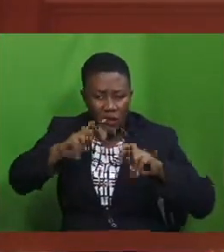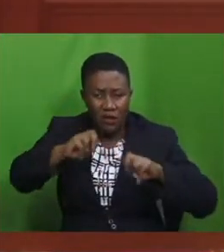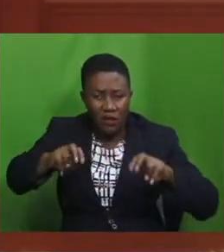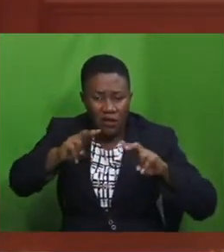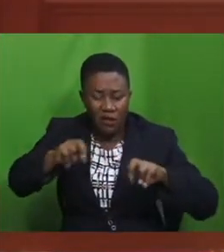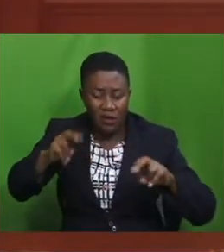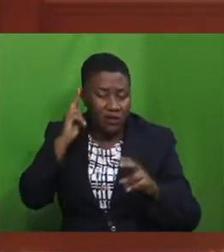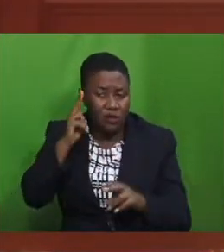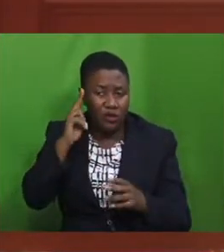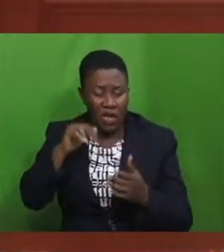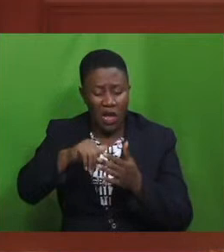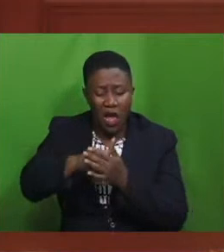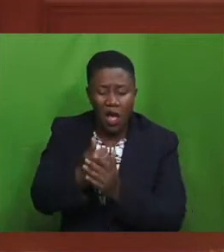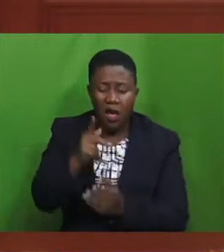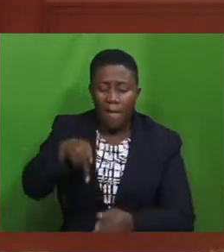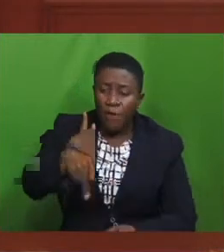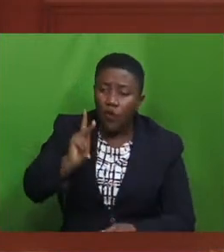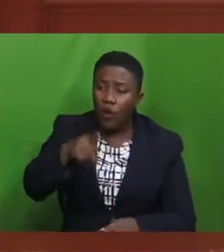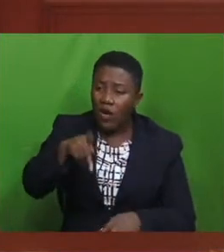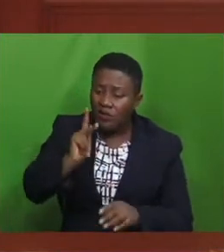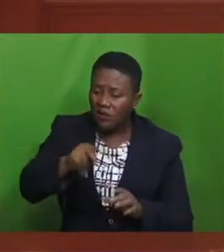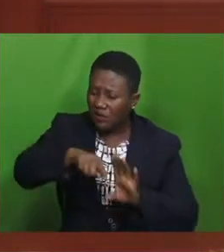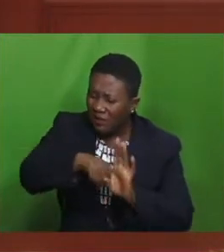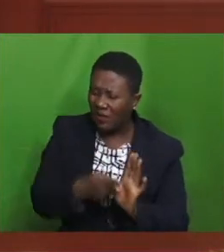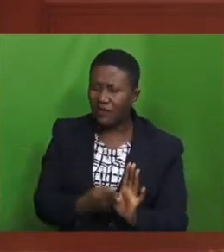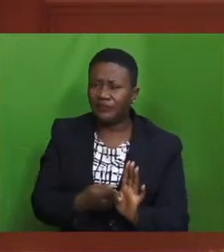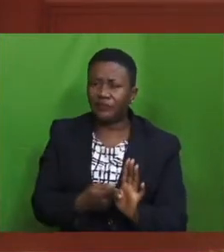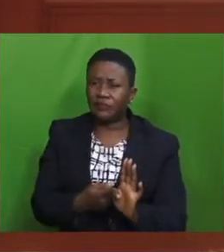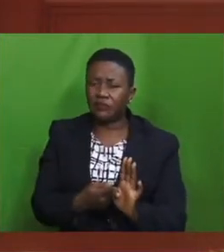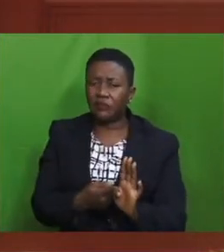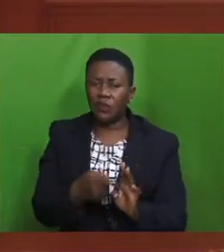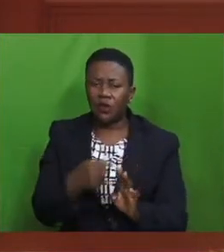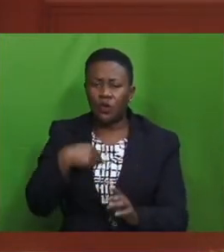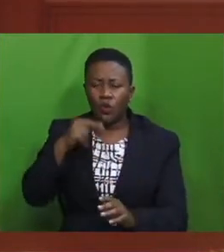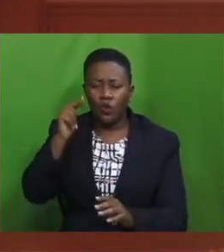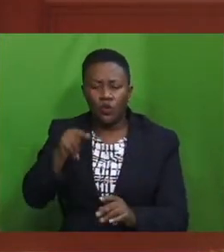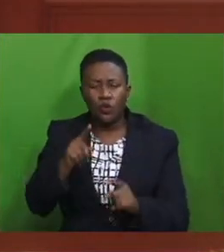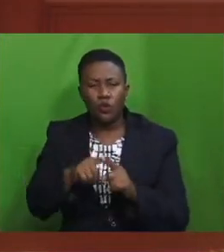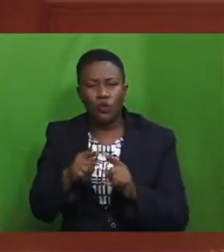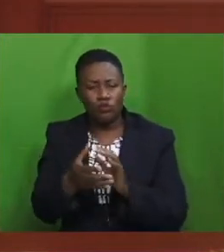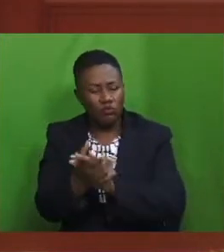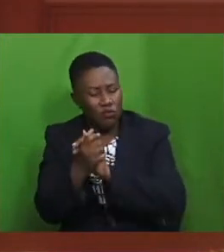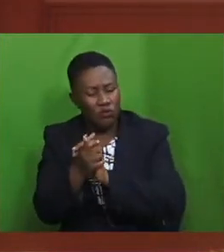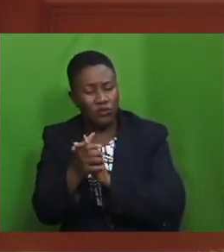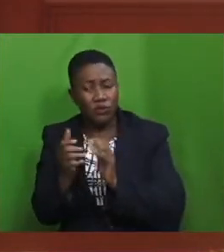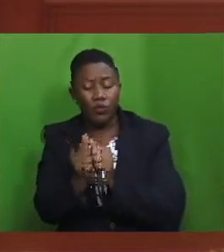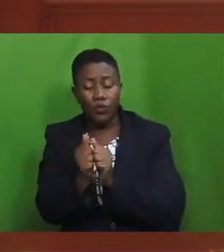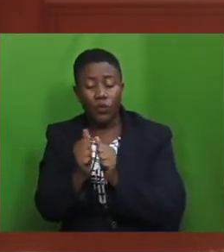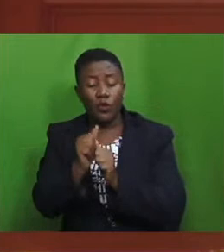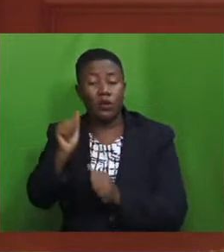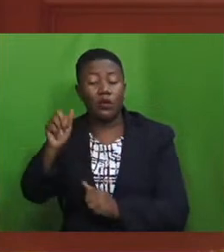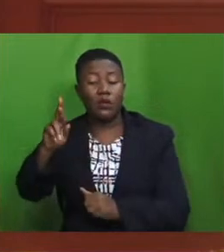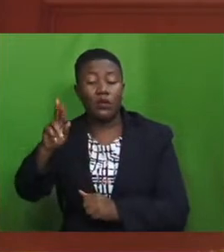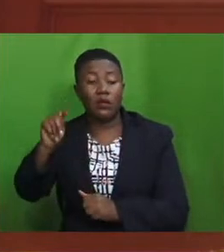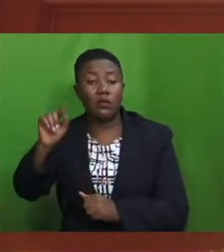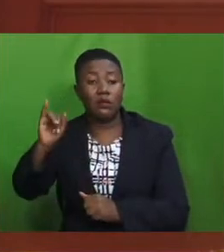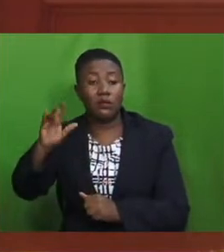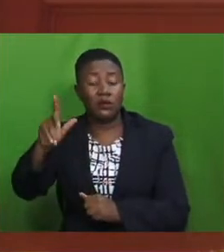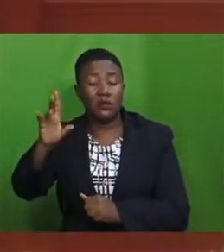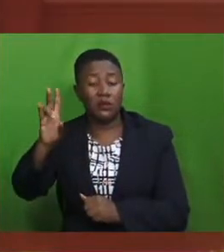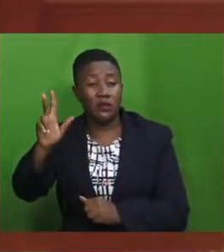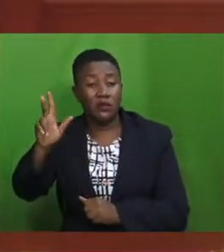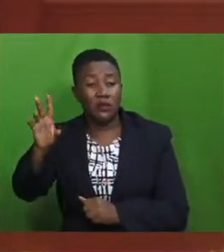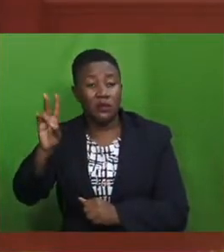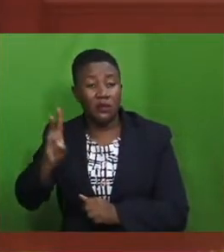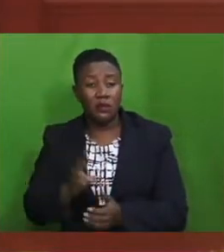happened. And sometimes it's just fair to acknowledge, consistent with Article 35(7) of the Constitution, that you